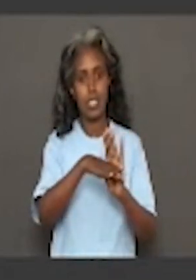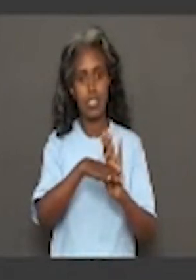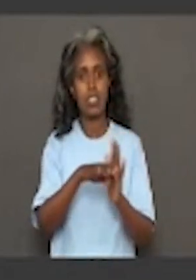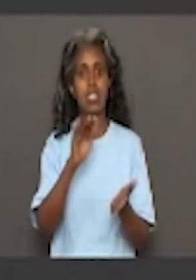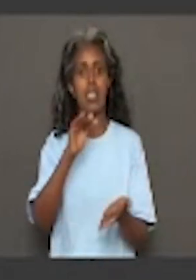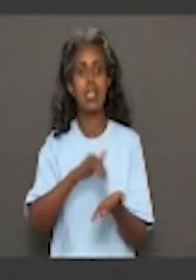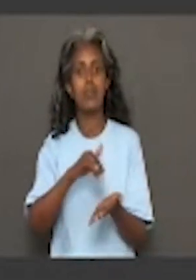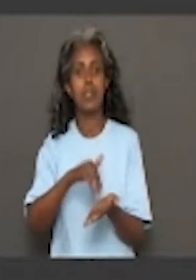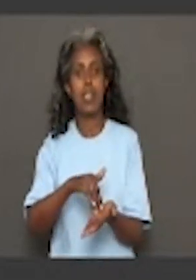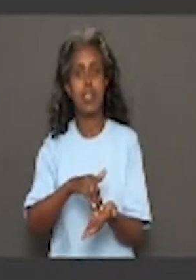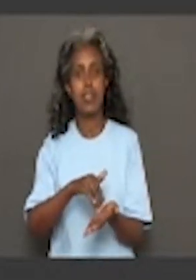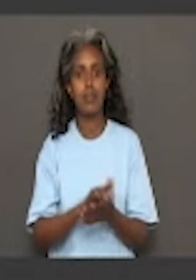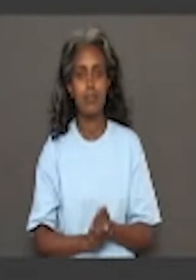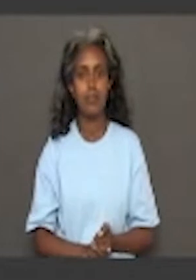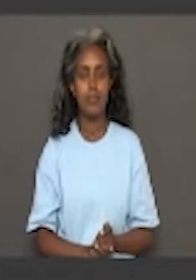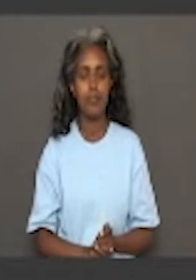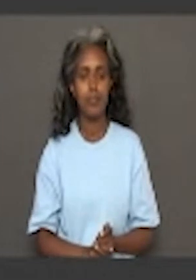represent the repetend.